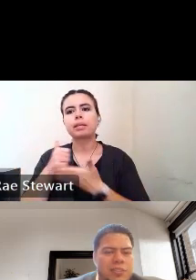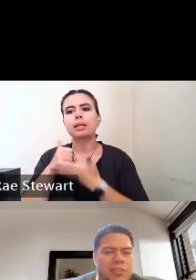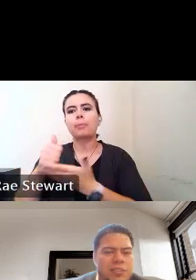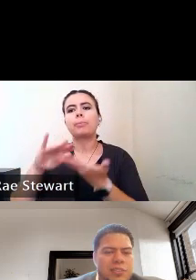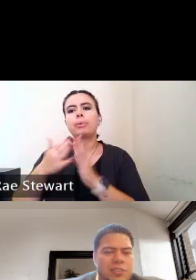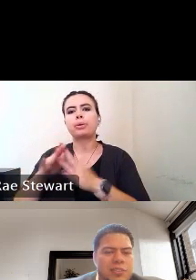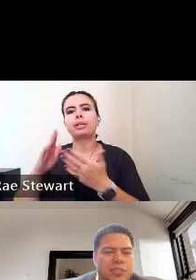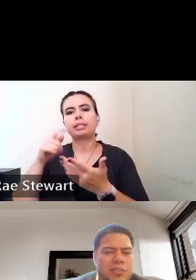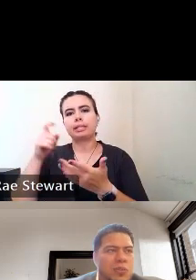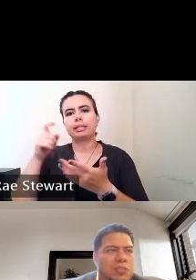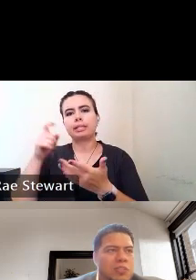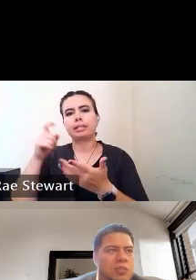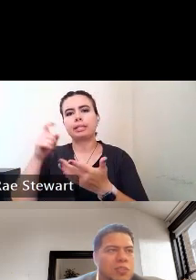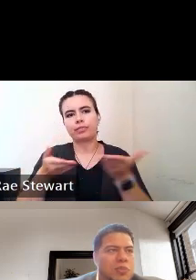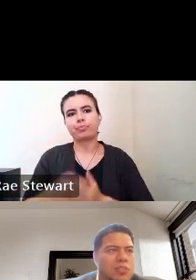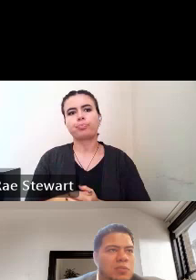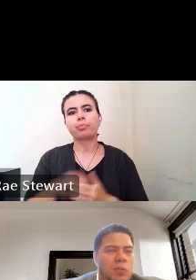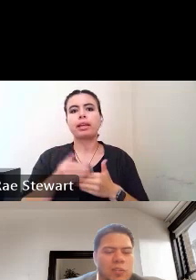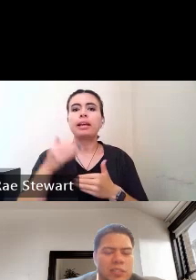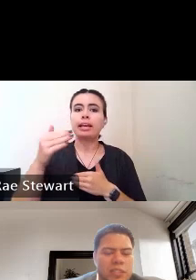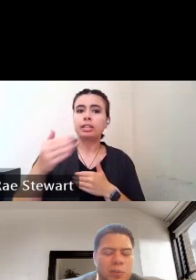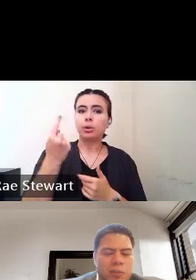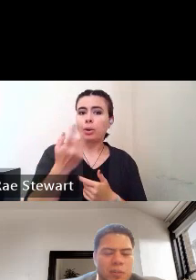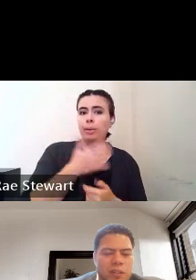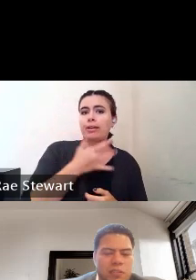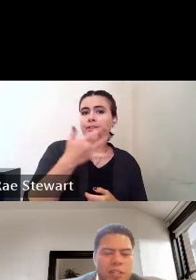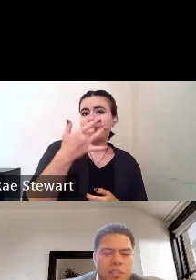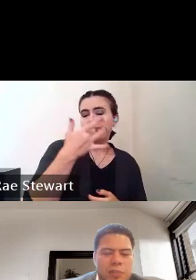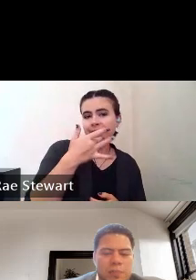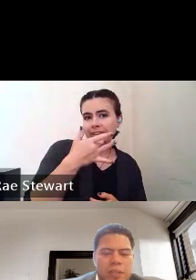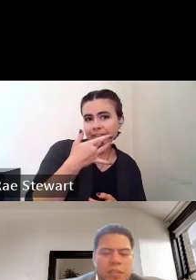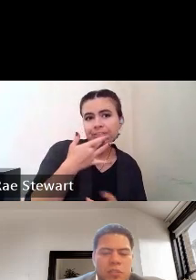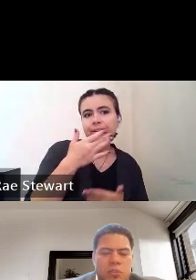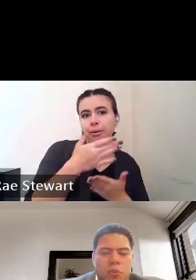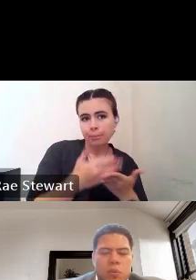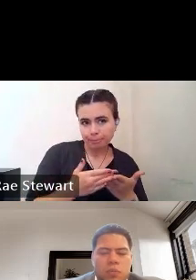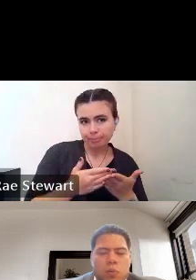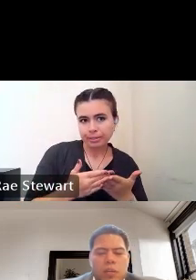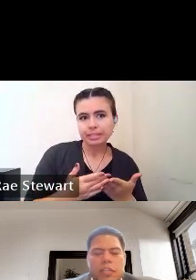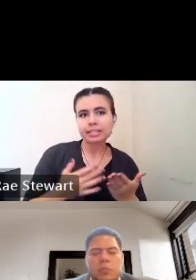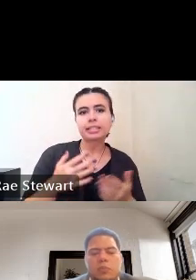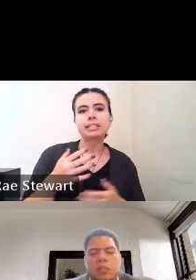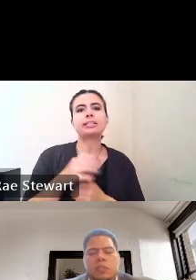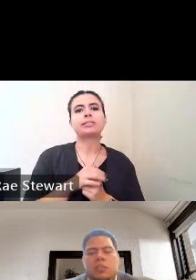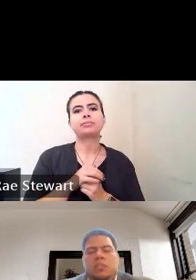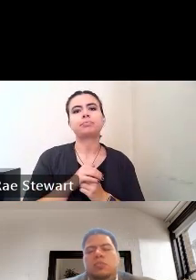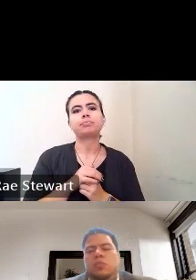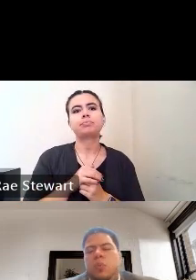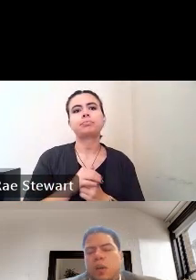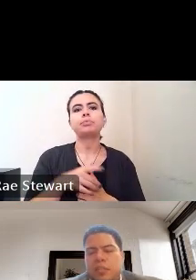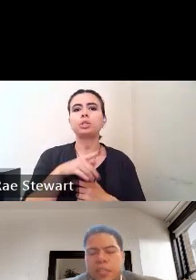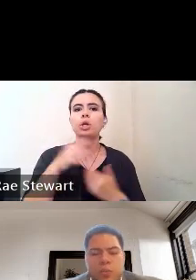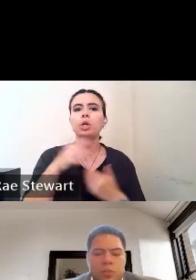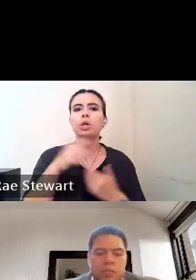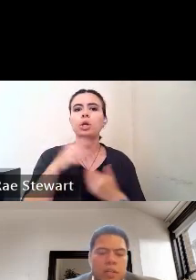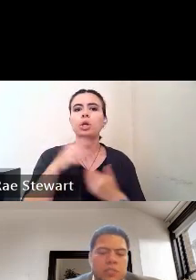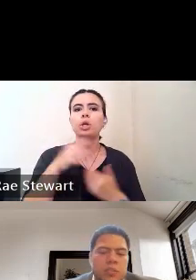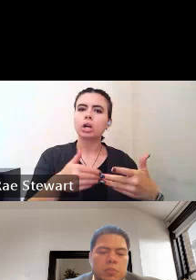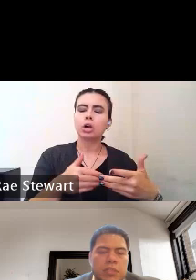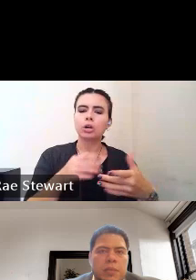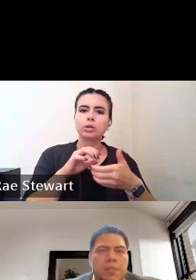additions to rural health transformation, which is our Rural Health Stakeholder Advisory. So going forward, engagement really continues through our